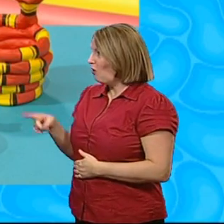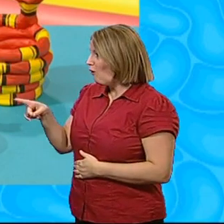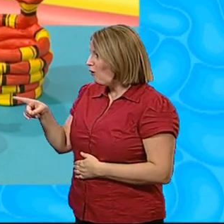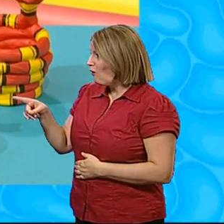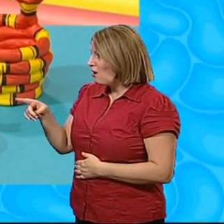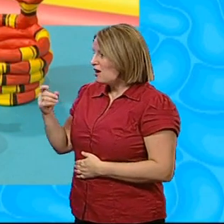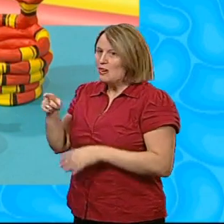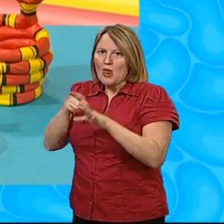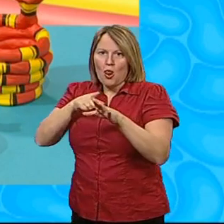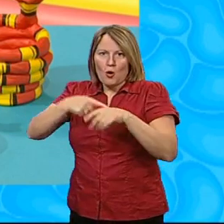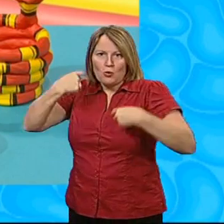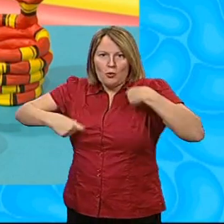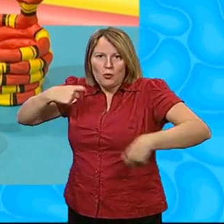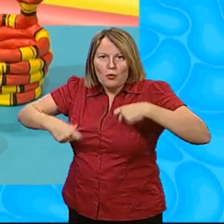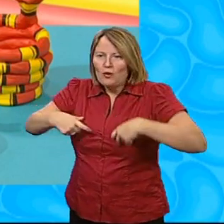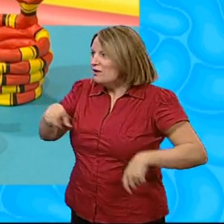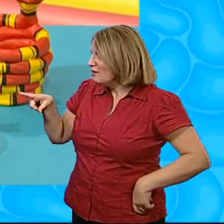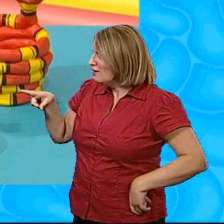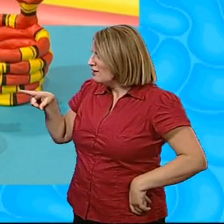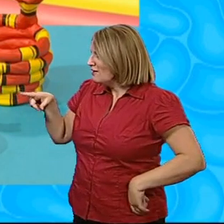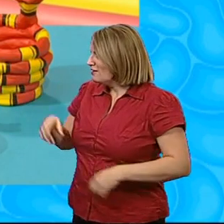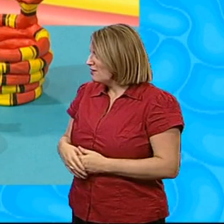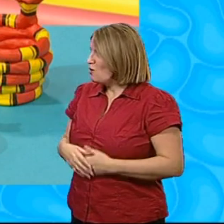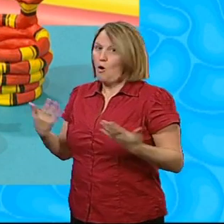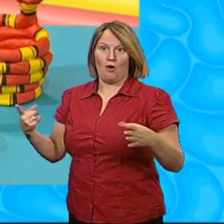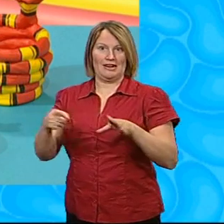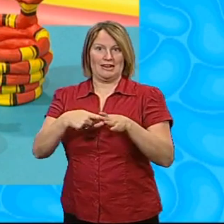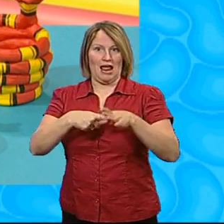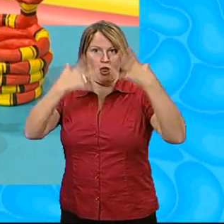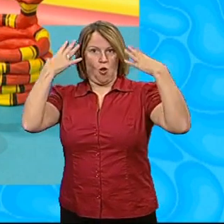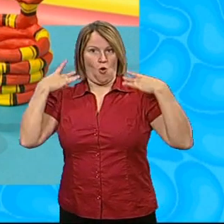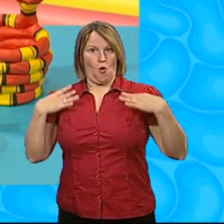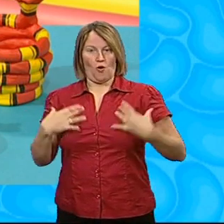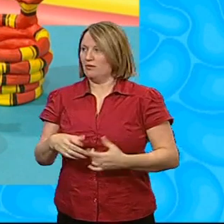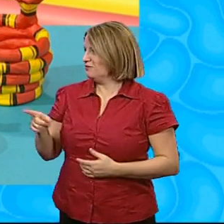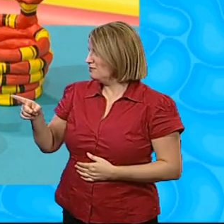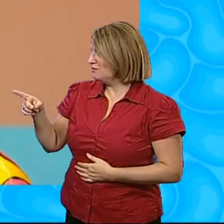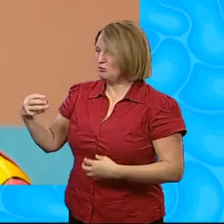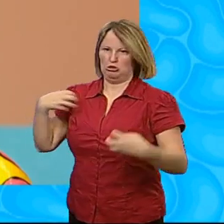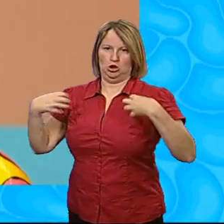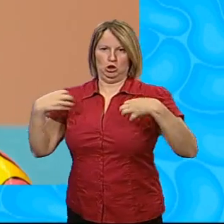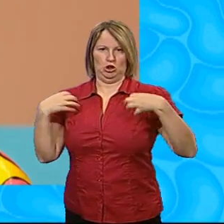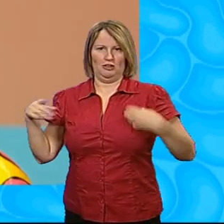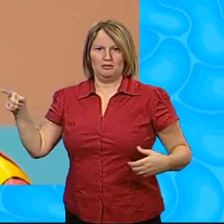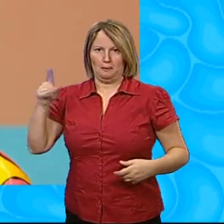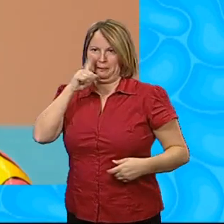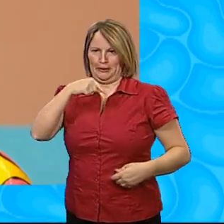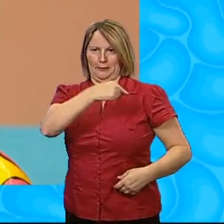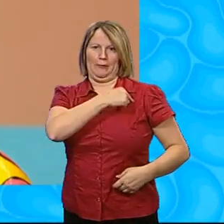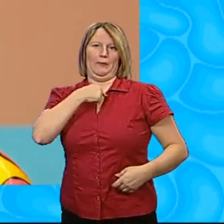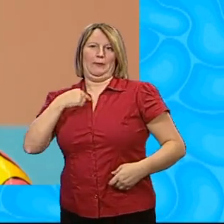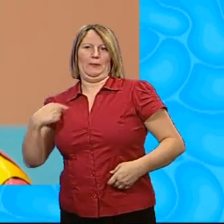Look, it's got yellow stripes. Ooh, how about a yellow one? Great! This one's got pink spots